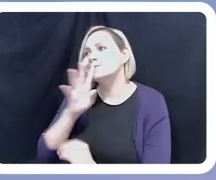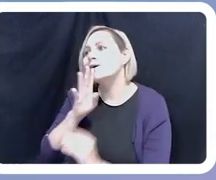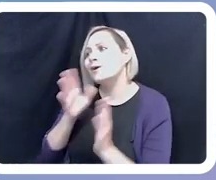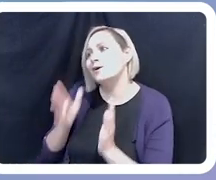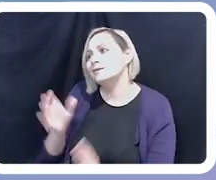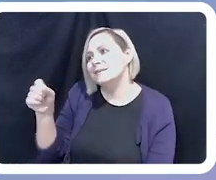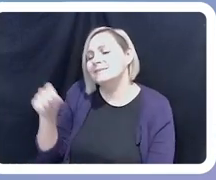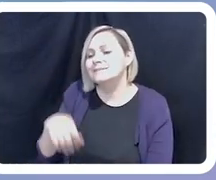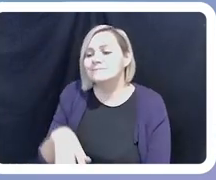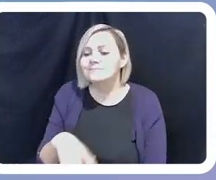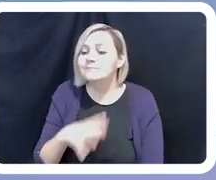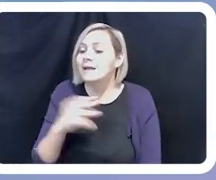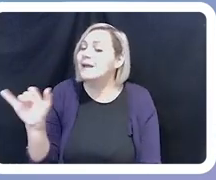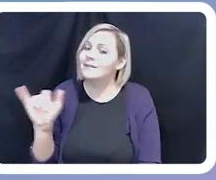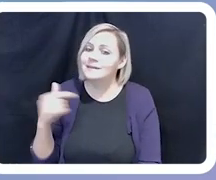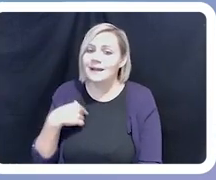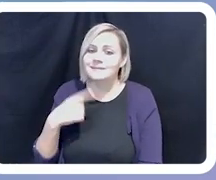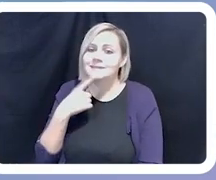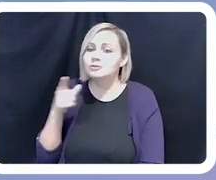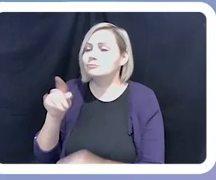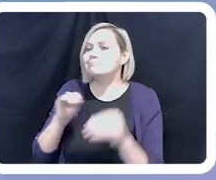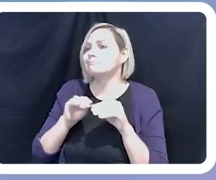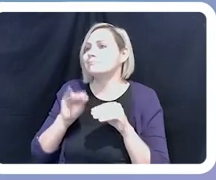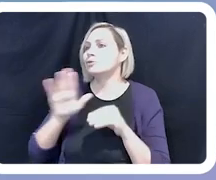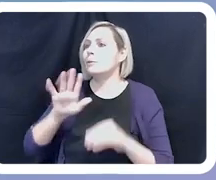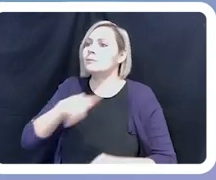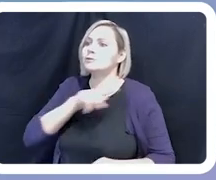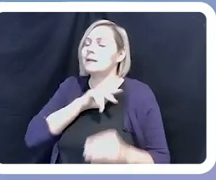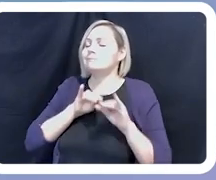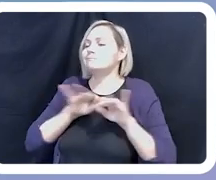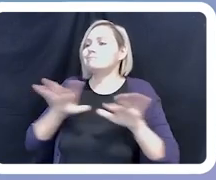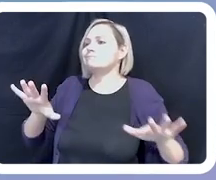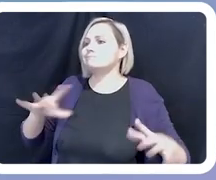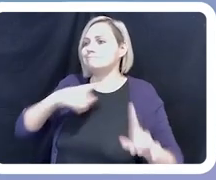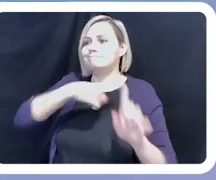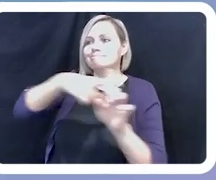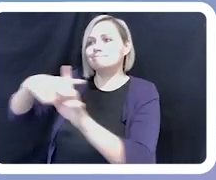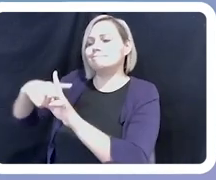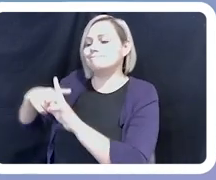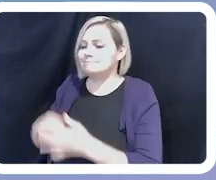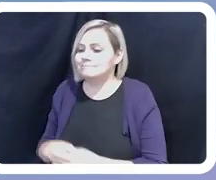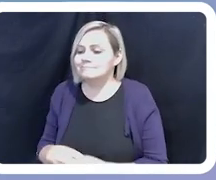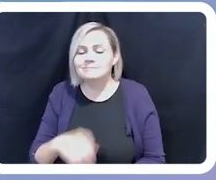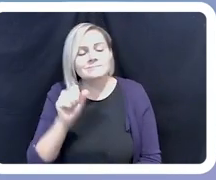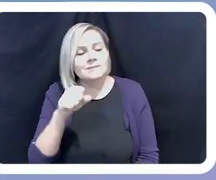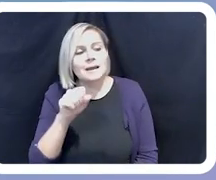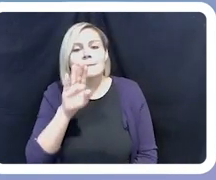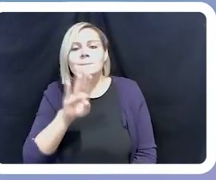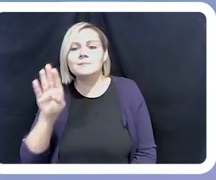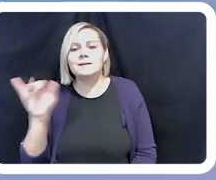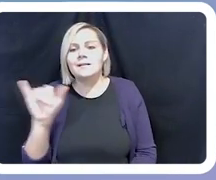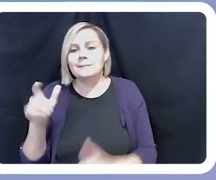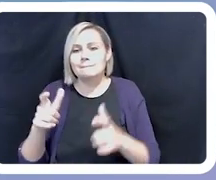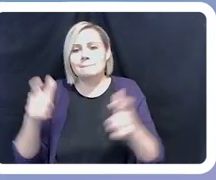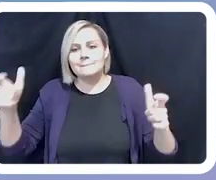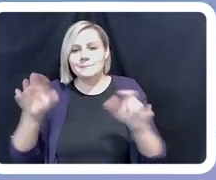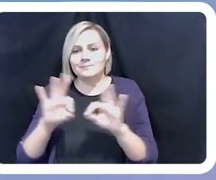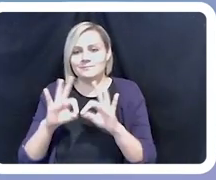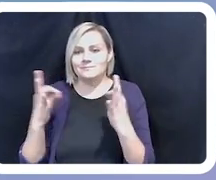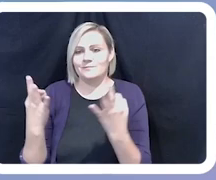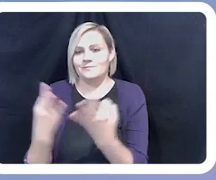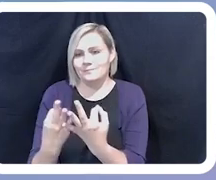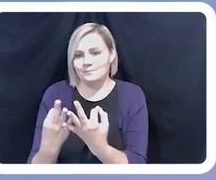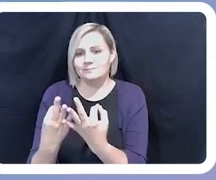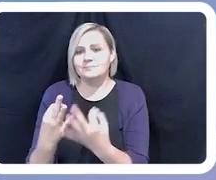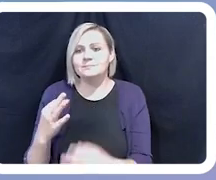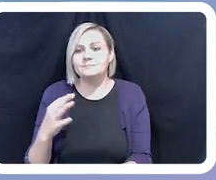talker. And so, like I said, very infectious personality. So, like, Best Buddies is like a big family. Yes.